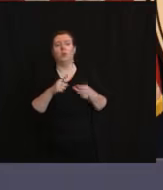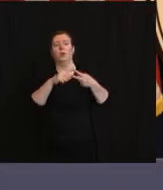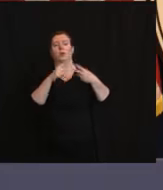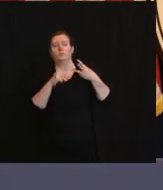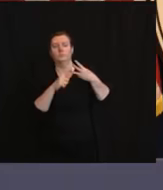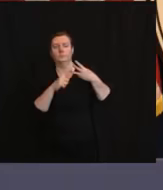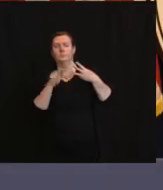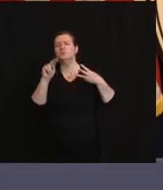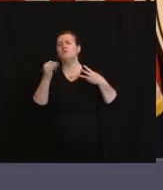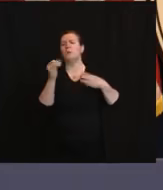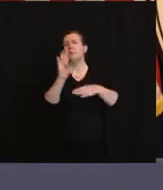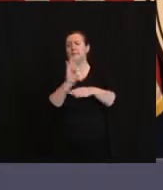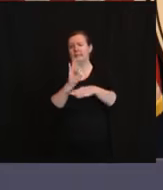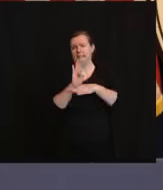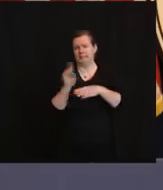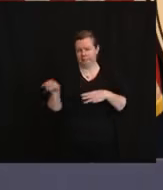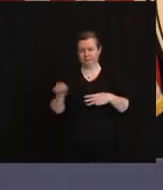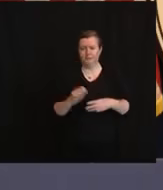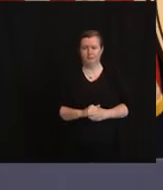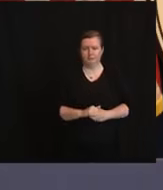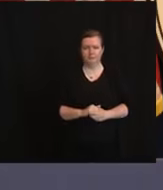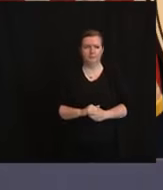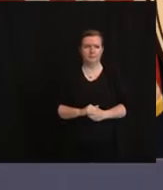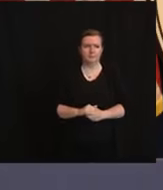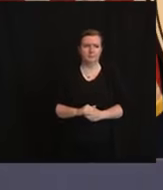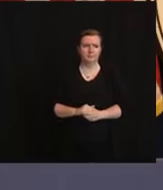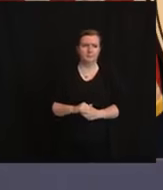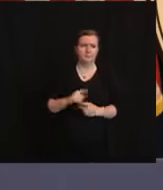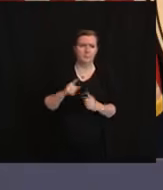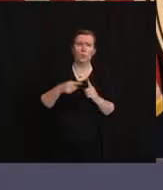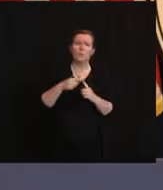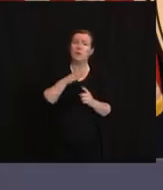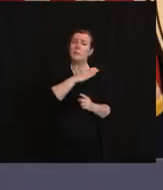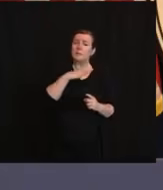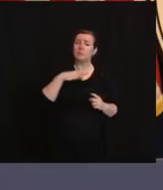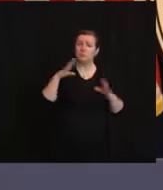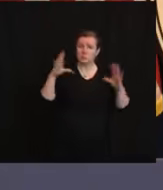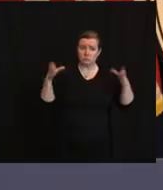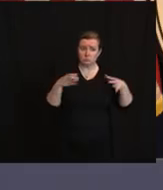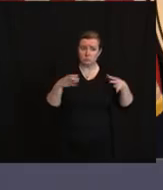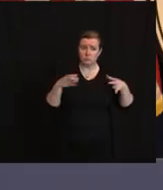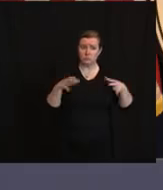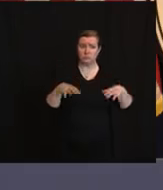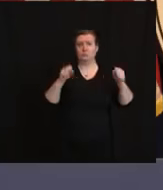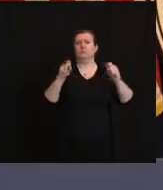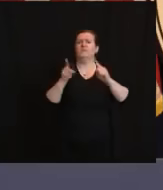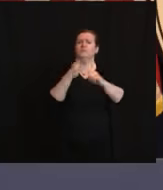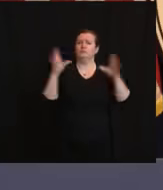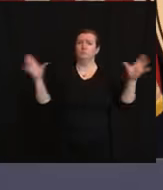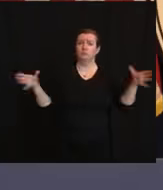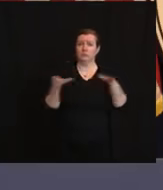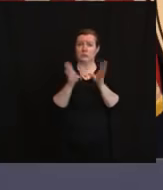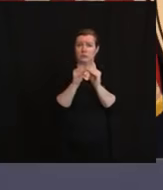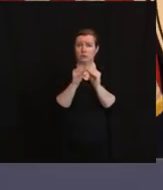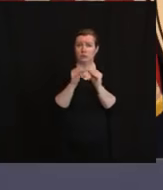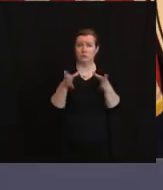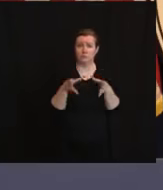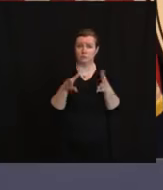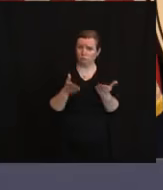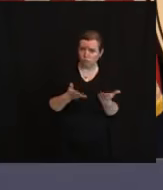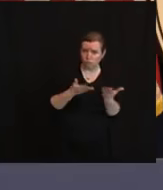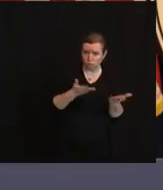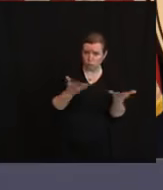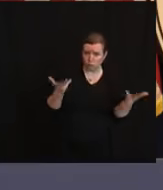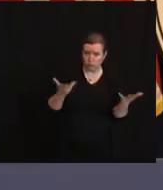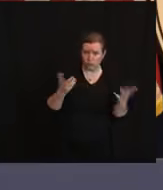the timeline for when the commission will hold its first meeting and put out some recommendations? And who would those recommendations be for? Is it